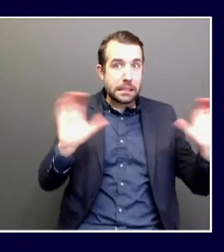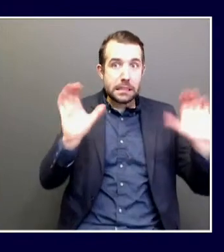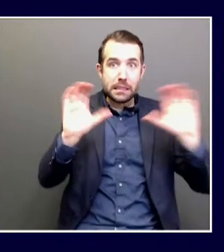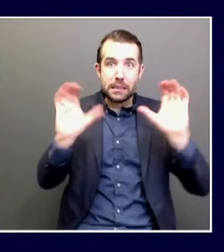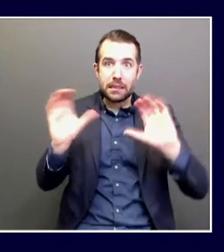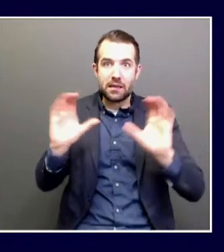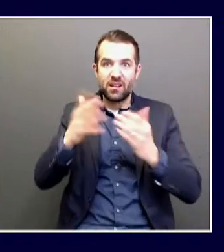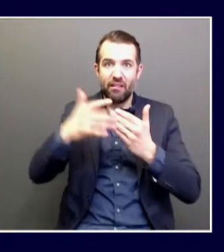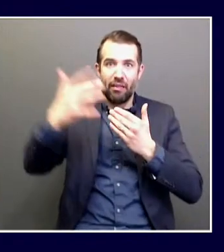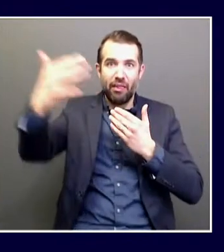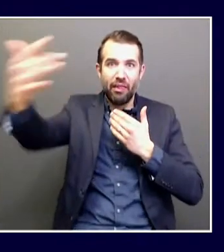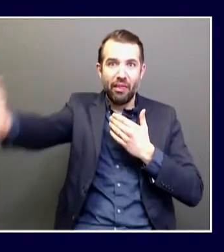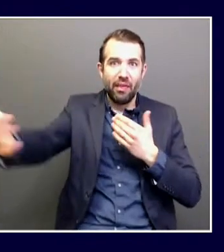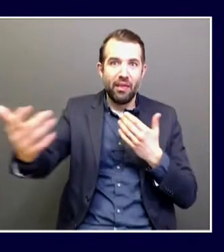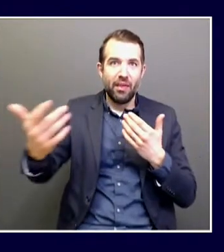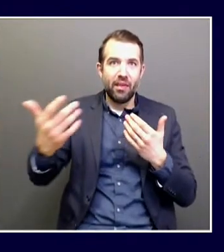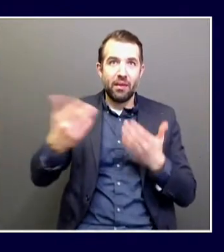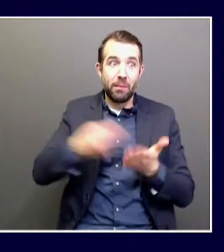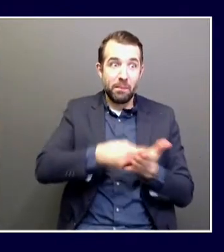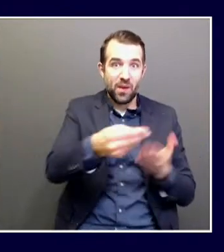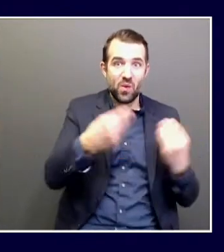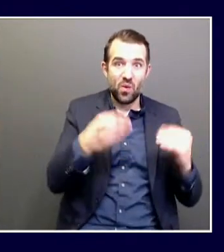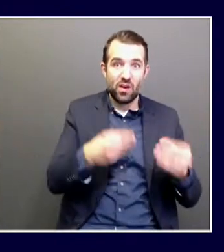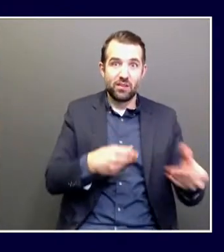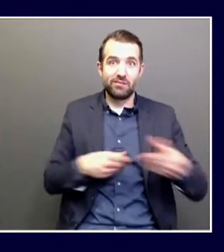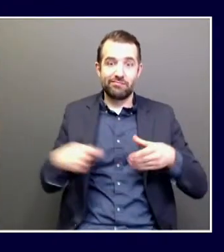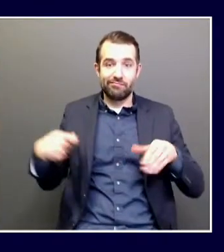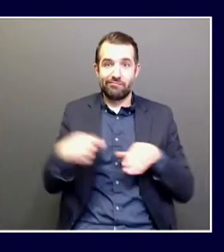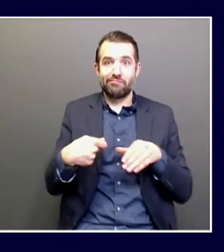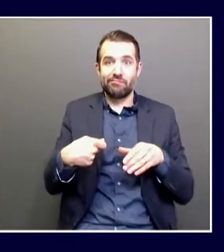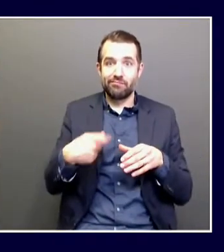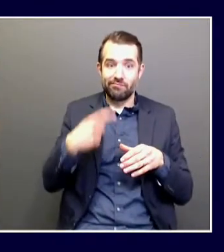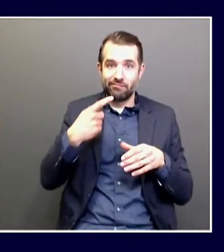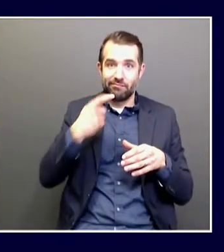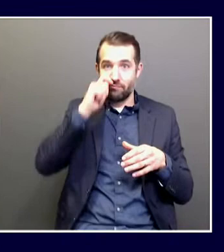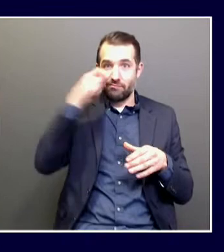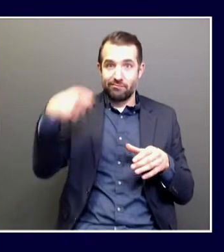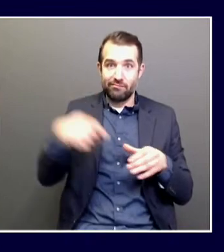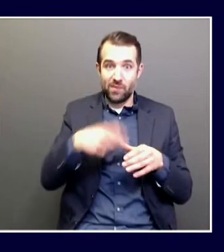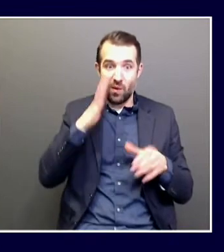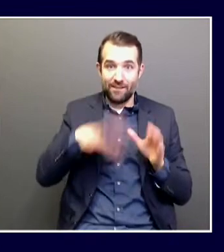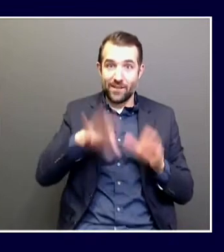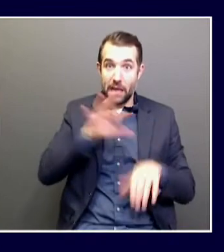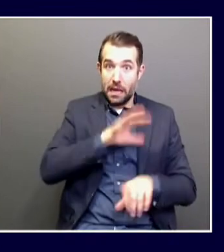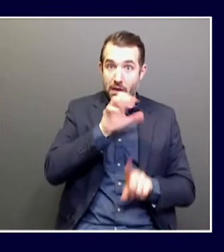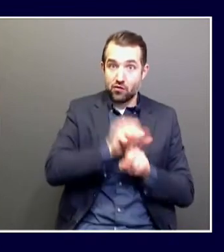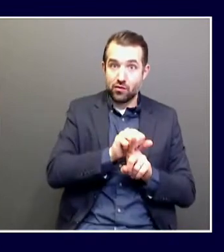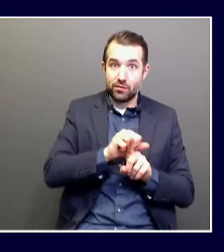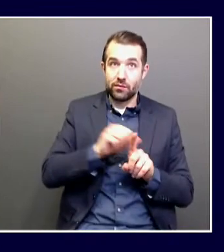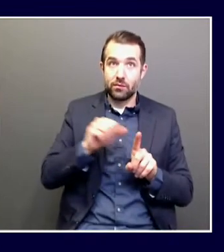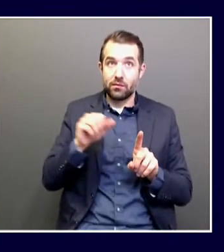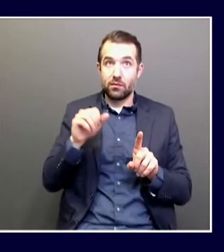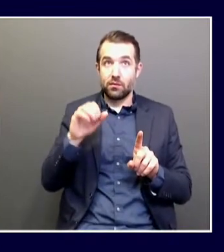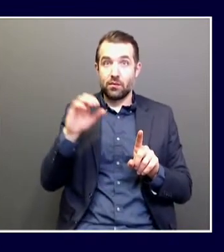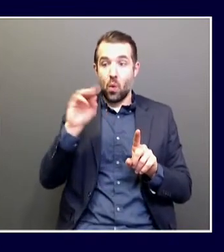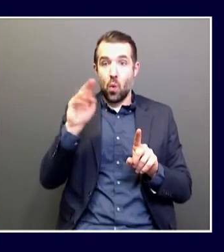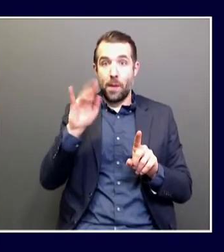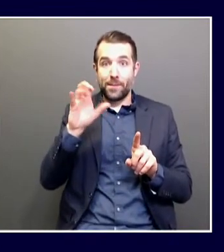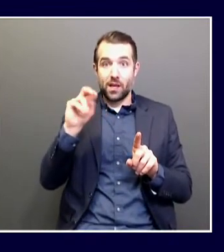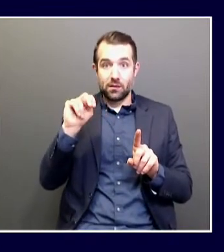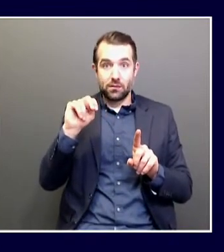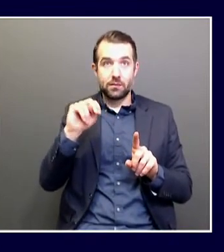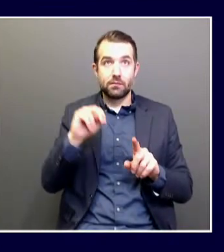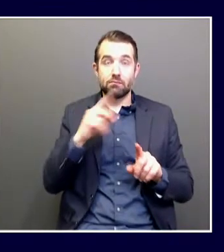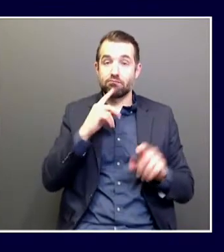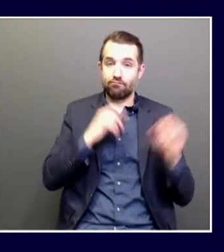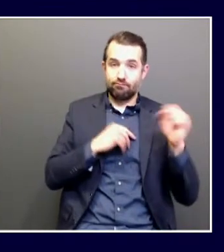detecting Omicron? Yeah, great question, Mel. Answer is yes, particularly if you are symptomatic. So